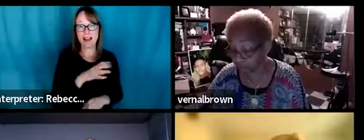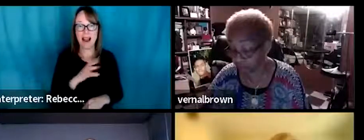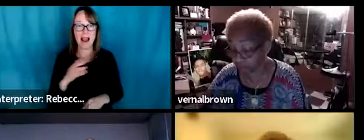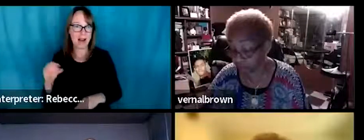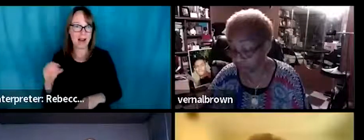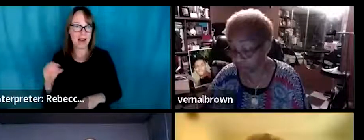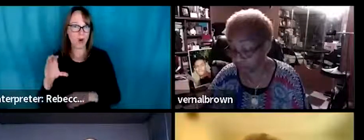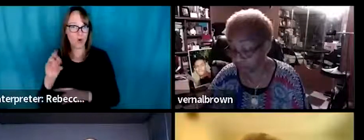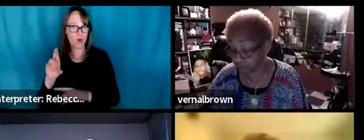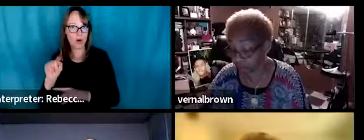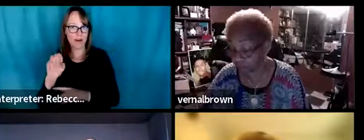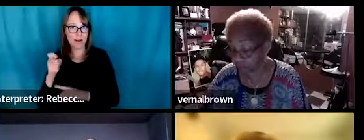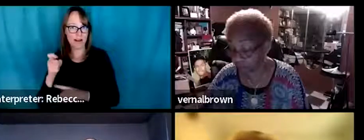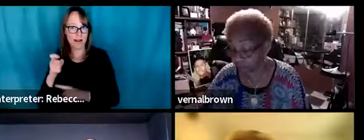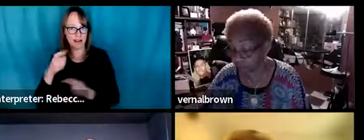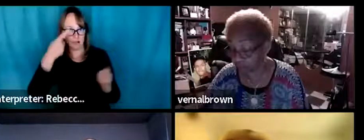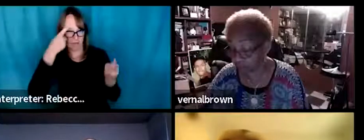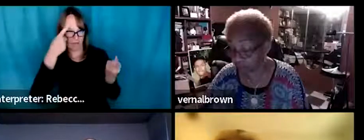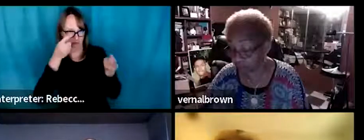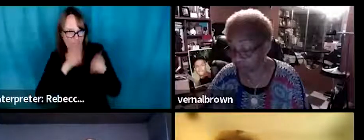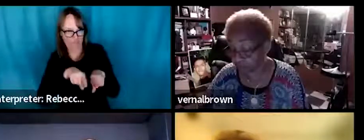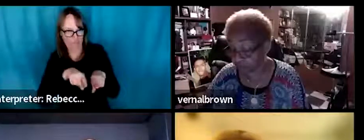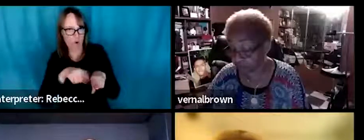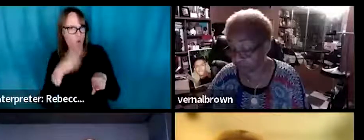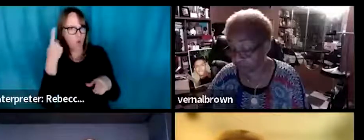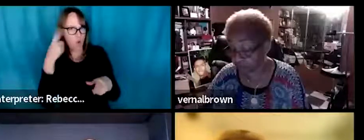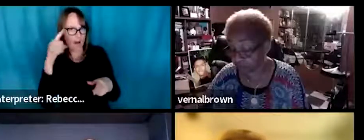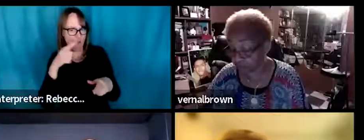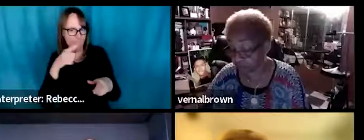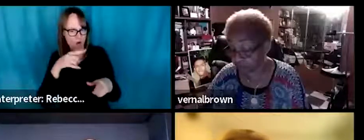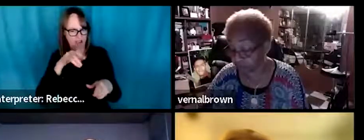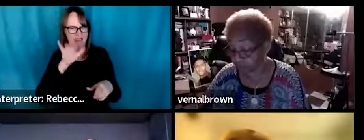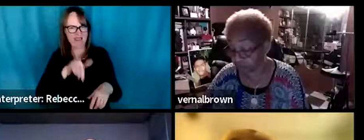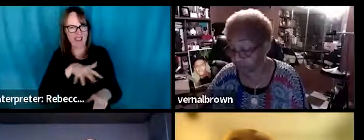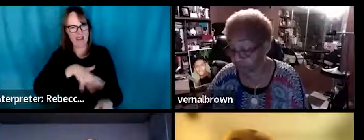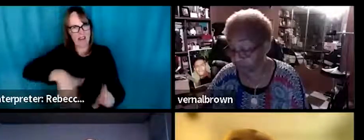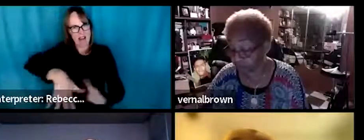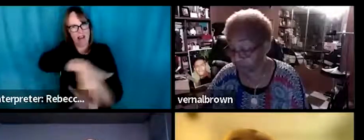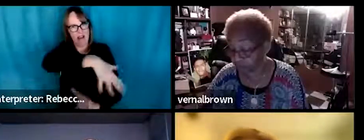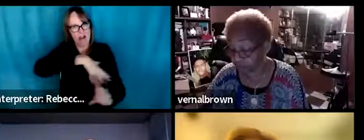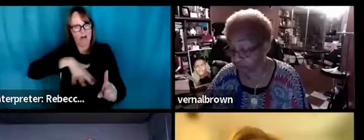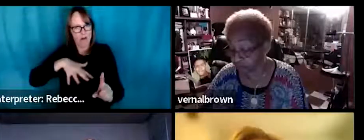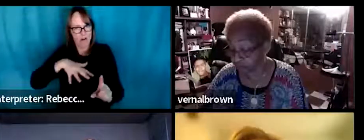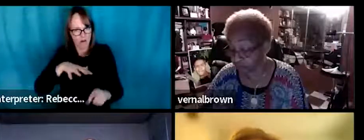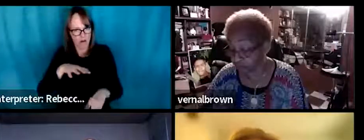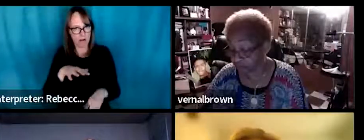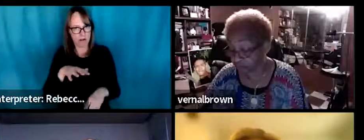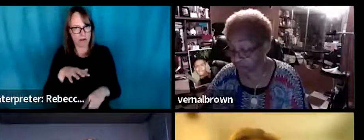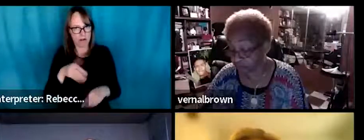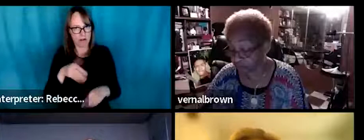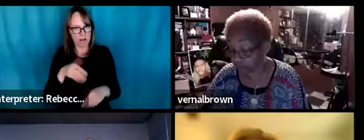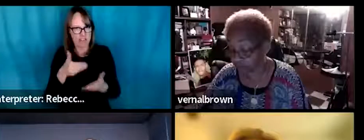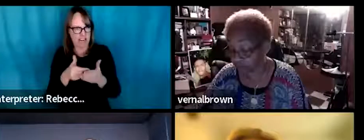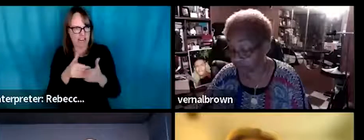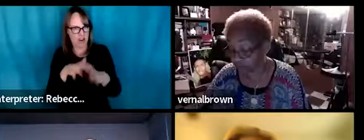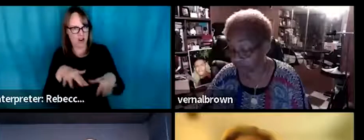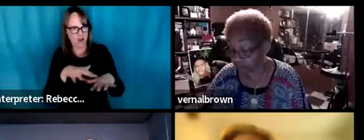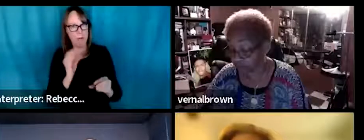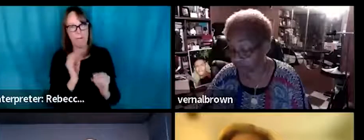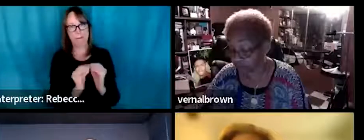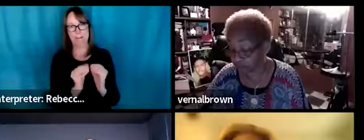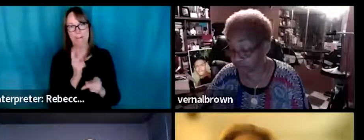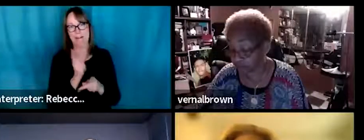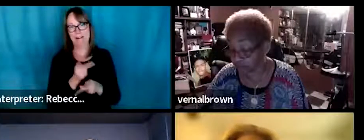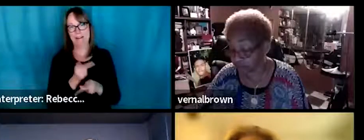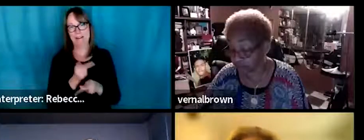maintenance of the plaza around the Cortex Metrolink station. We, of course, are responsible for that